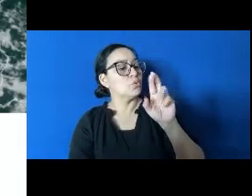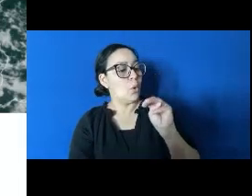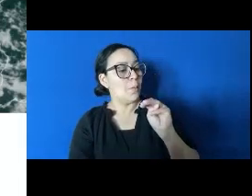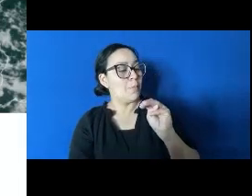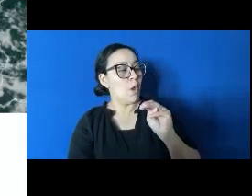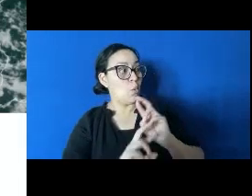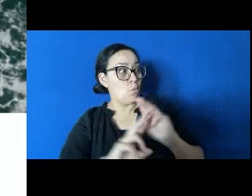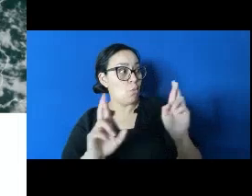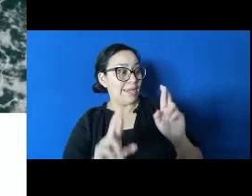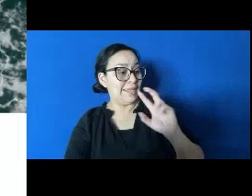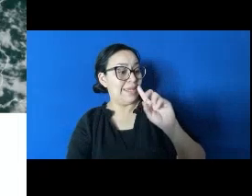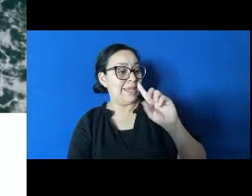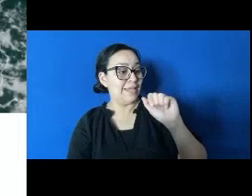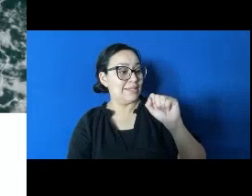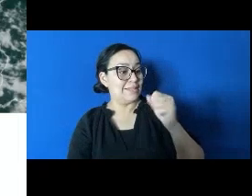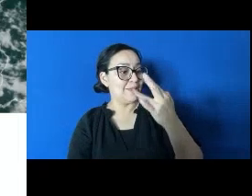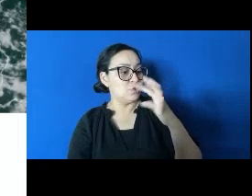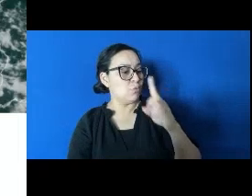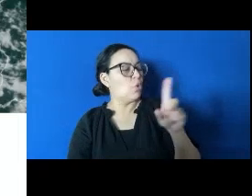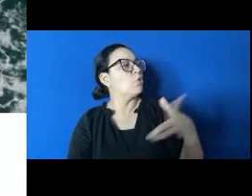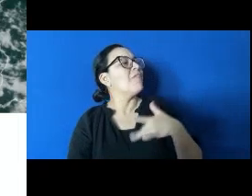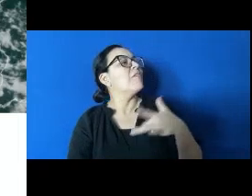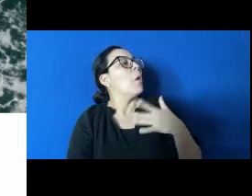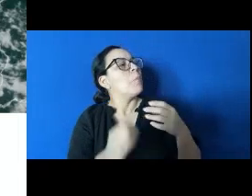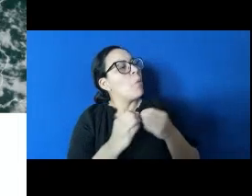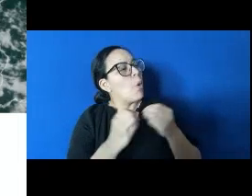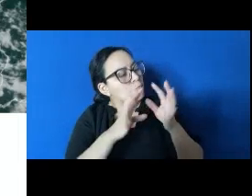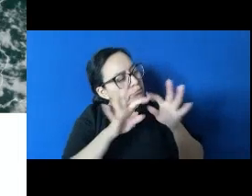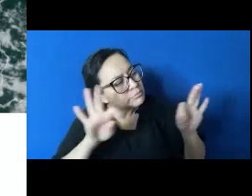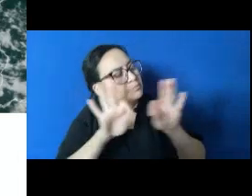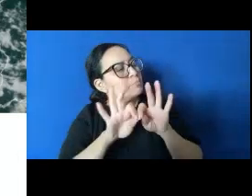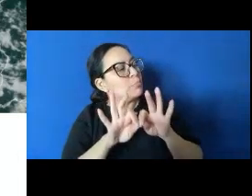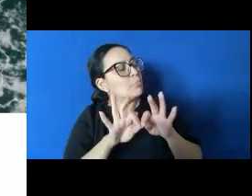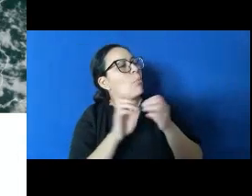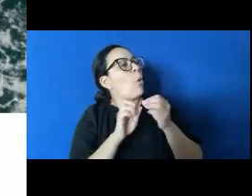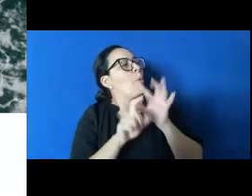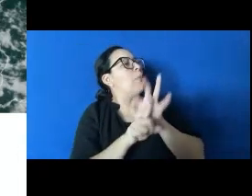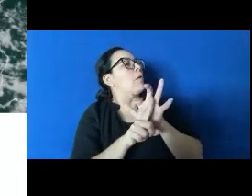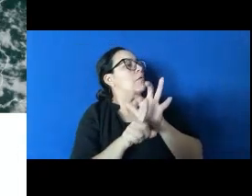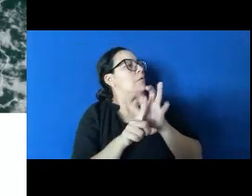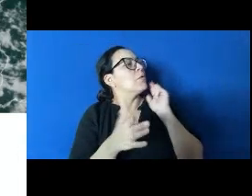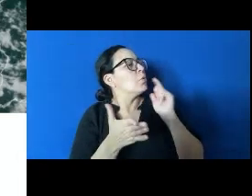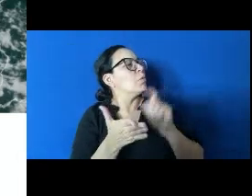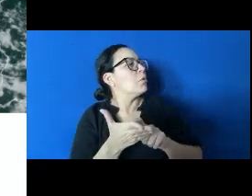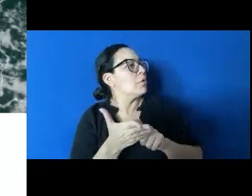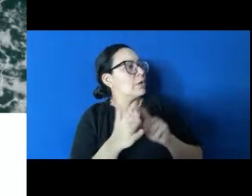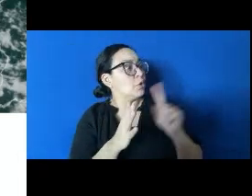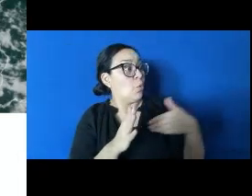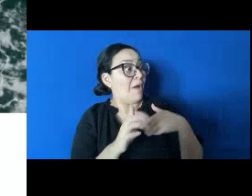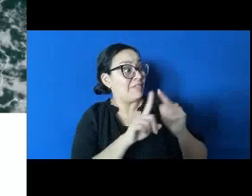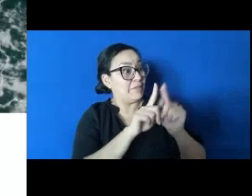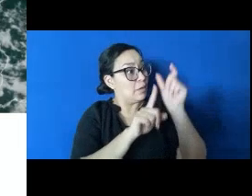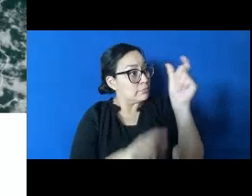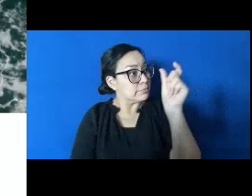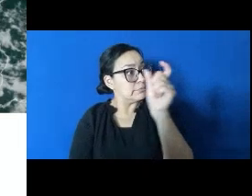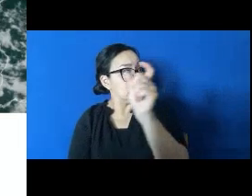StormReady dashboard, which is more required, which is, you get the most